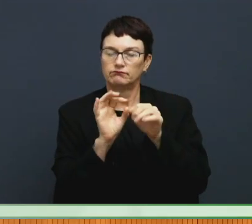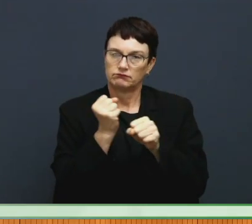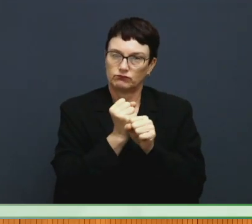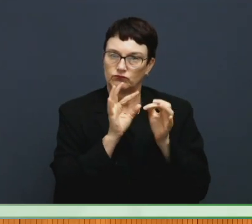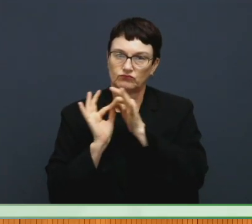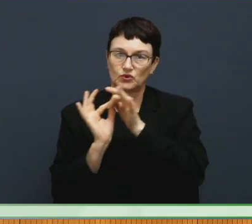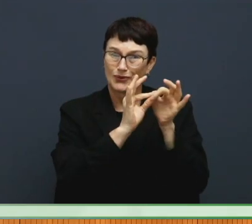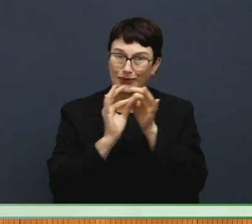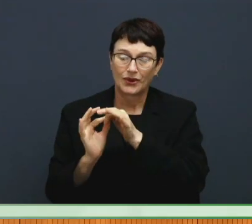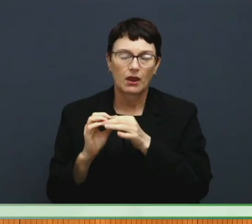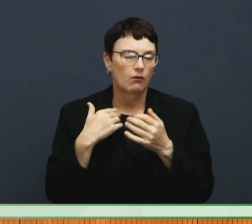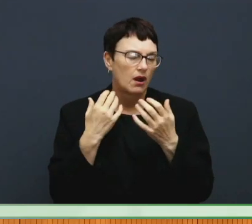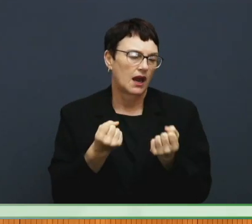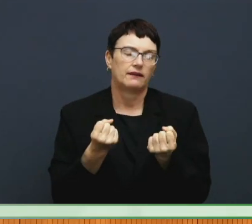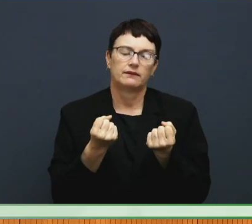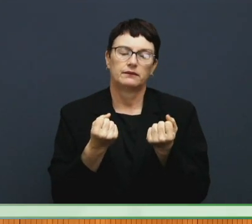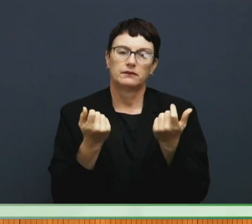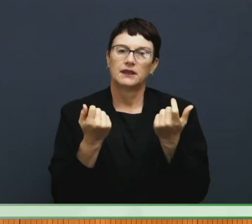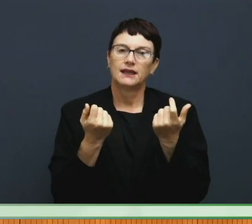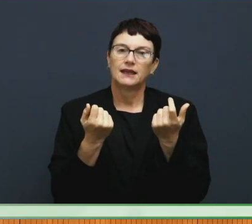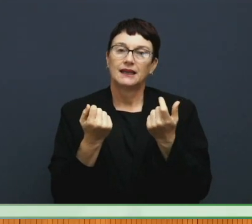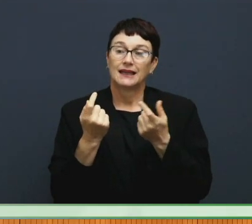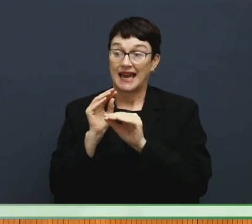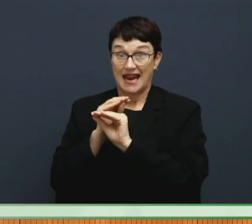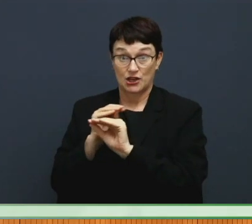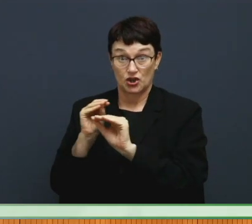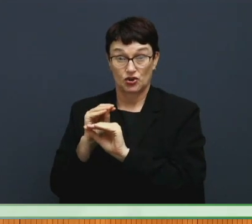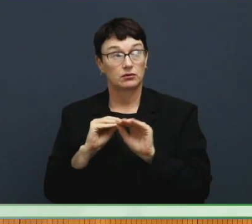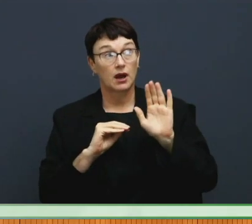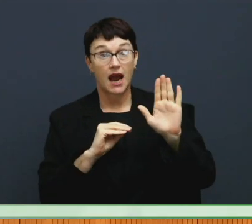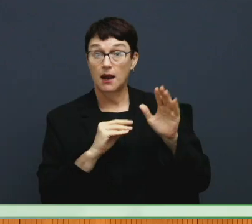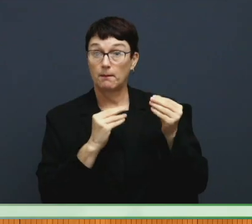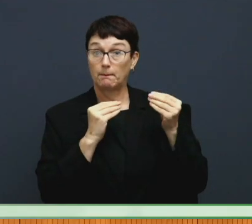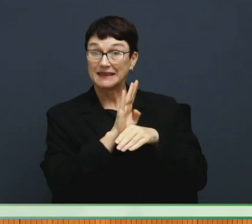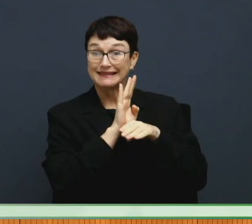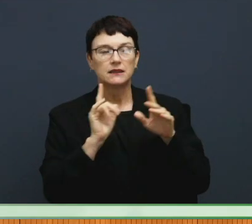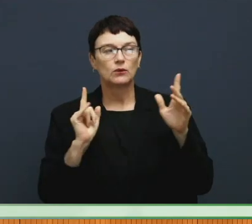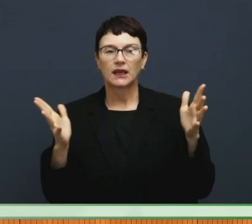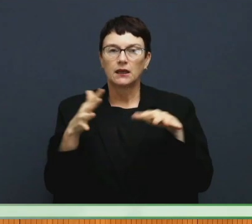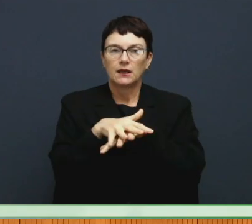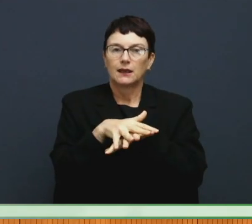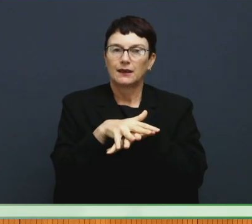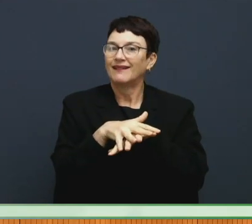connection between the education chain and the industry chain. These innovative measures have achieved